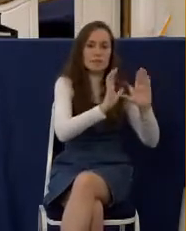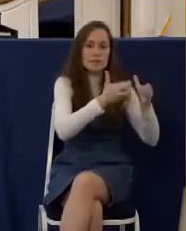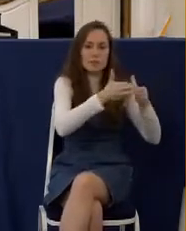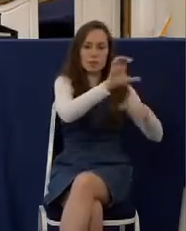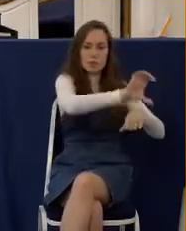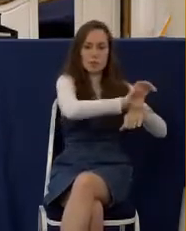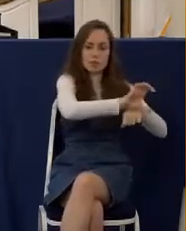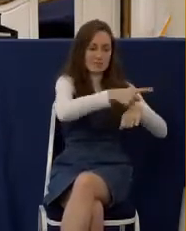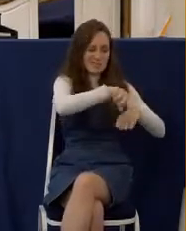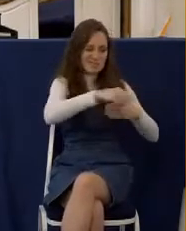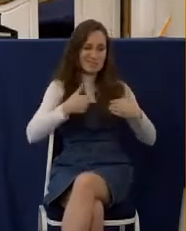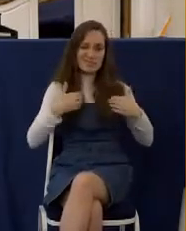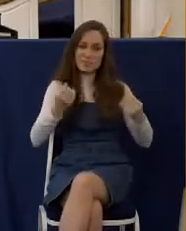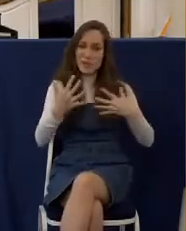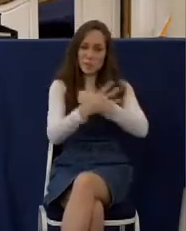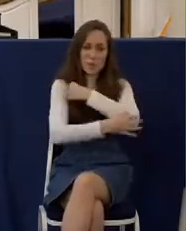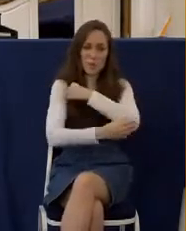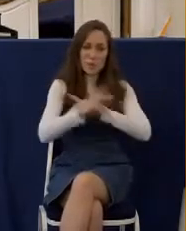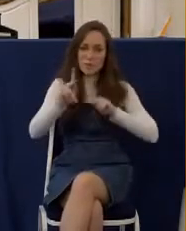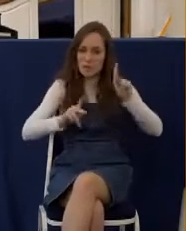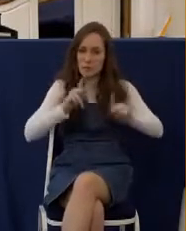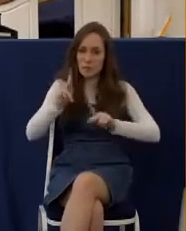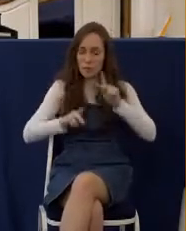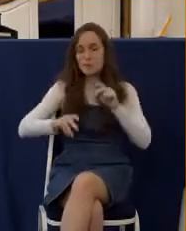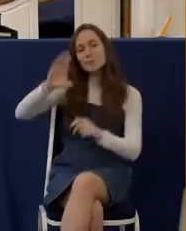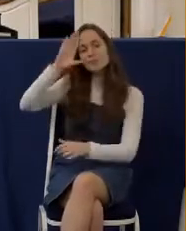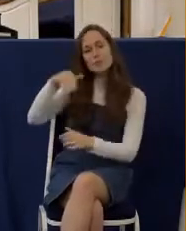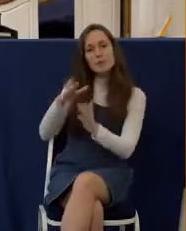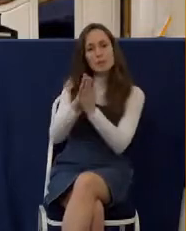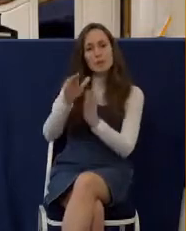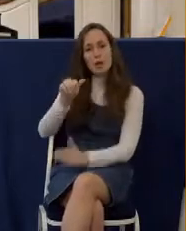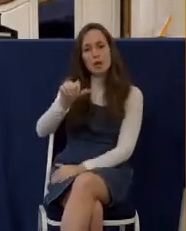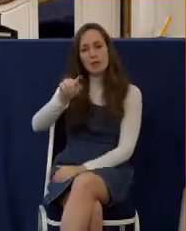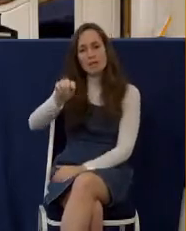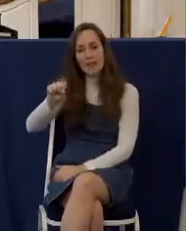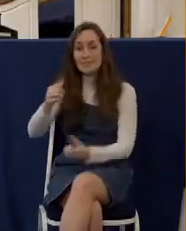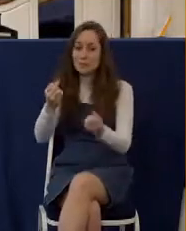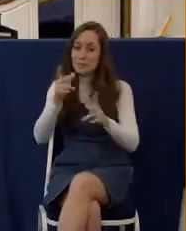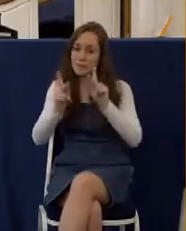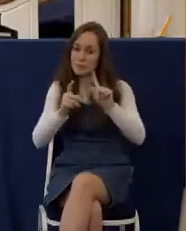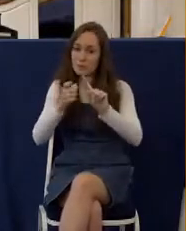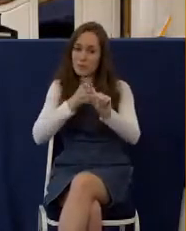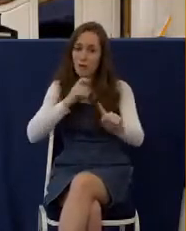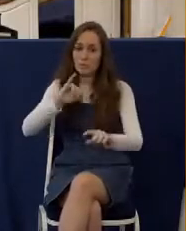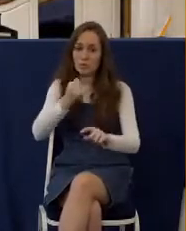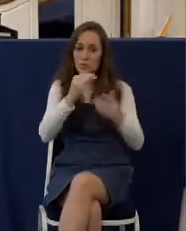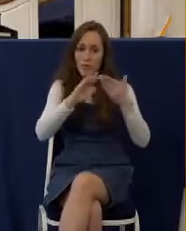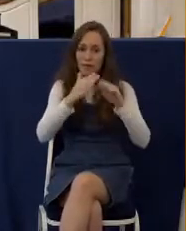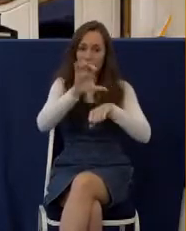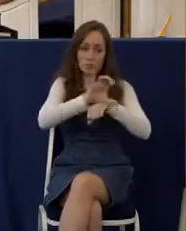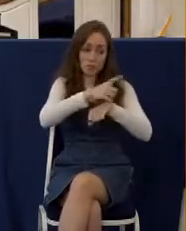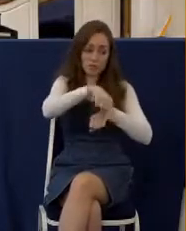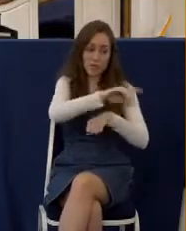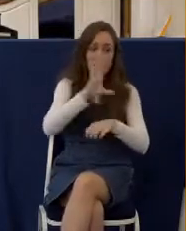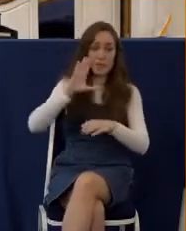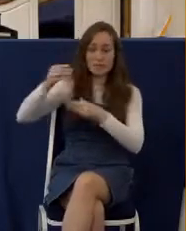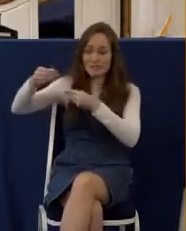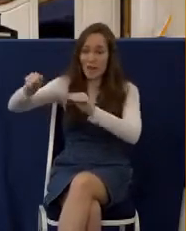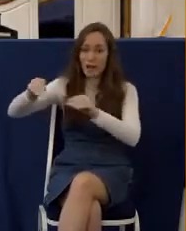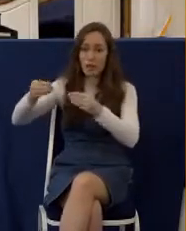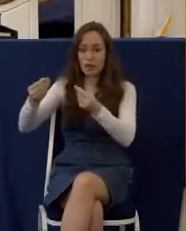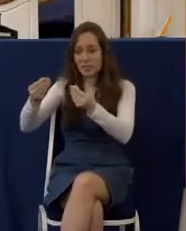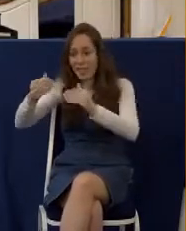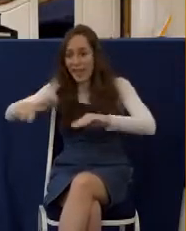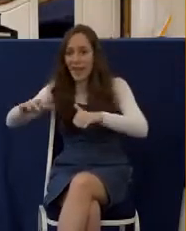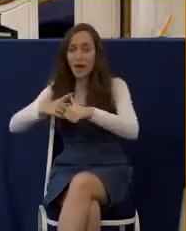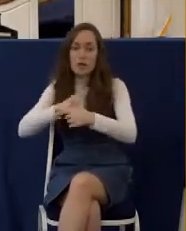also might remember reading the book of Acts, the response of many in the church. Many people in the church of Jerusalem, they would sell things. They would sell their land, sell homes. They would bring